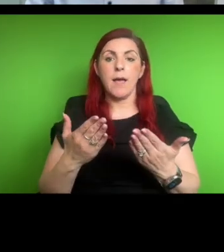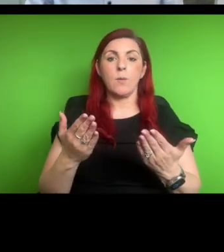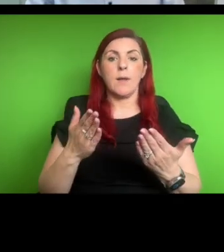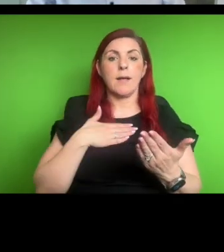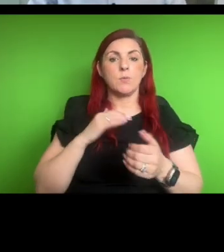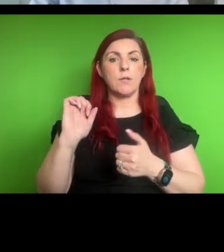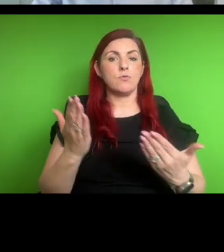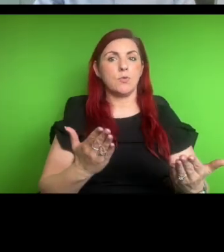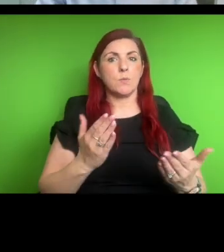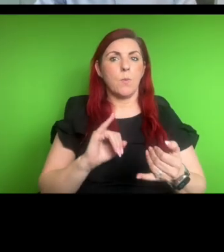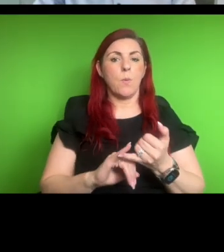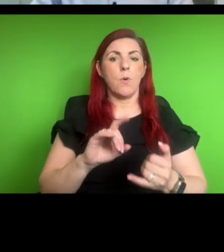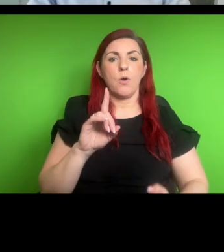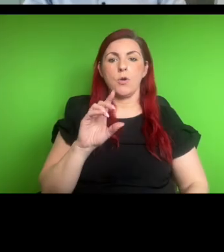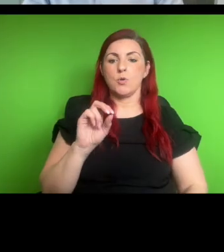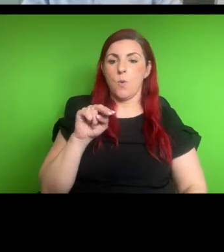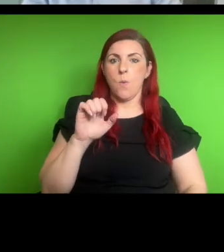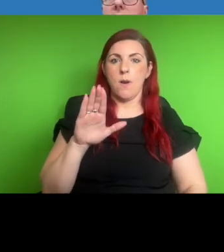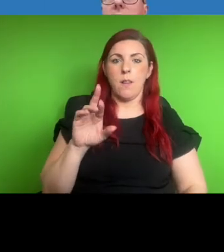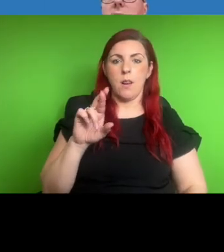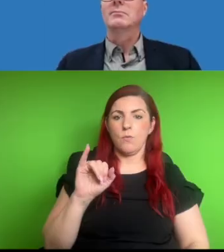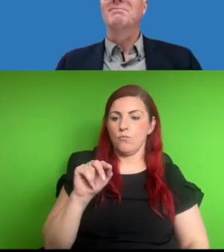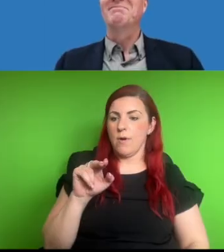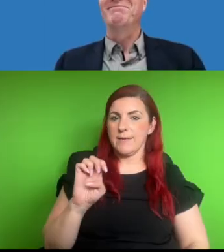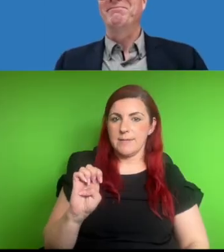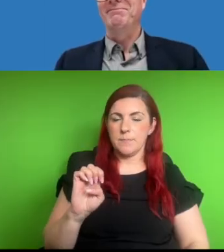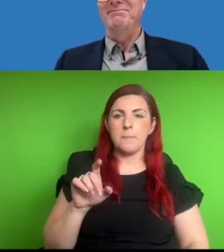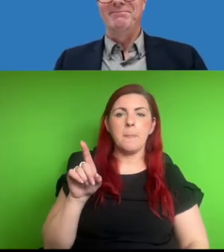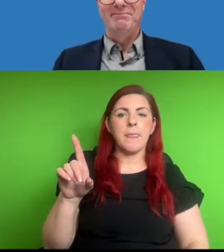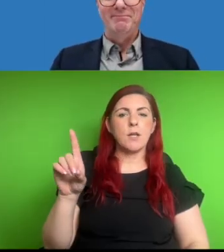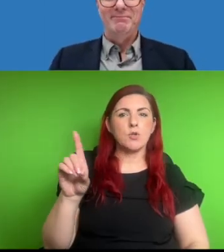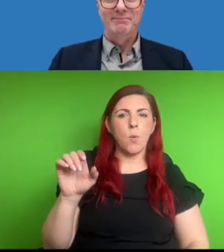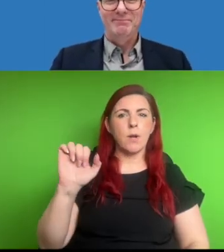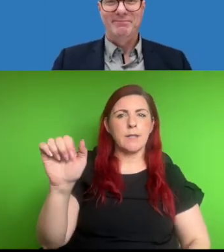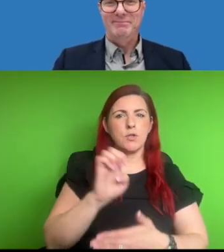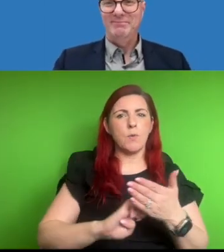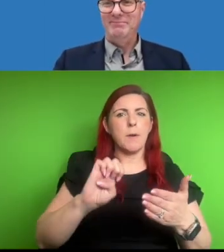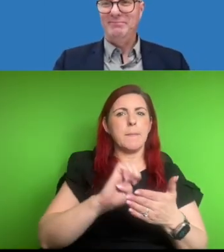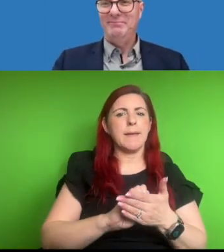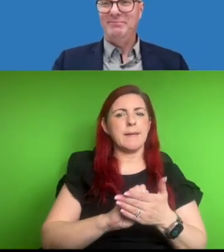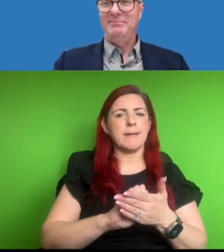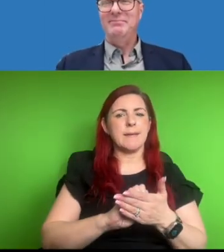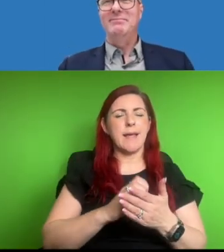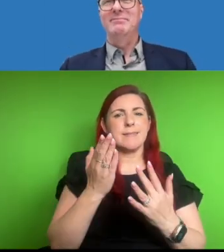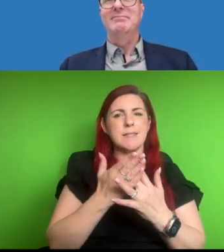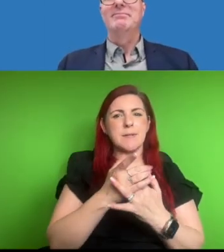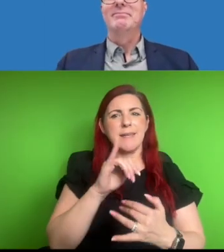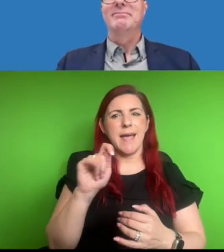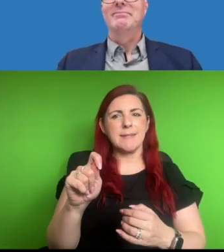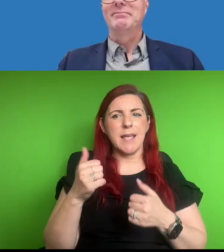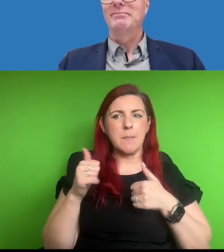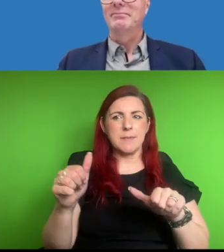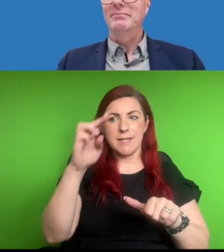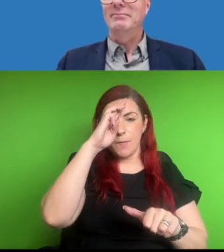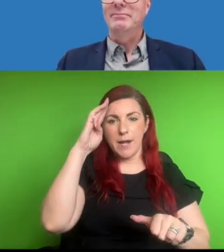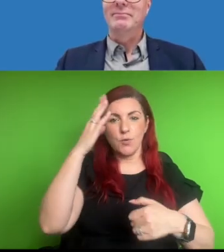Donal Rice. Donal Rice is the European Accessibility Act Implementation Manager at Comreg. Donal previously worked